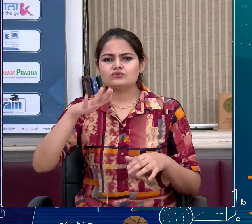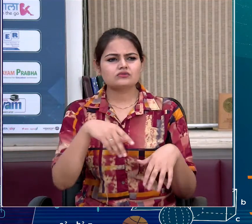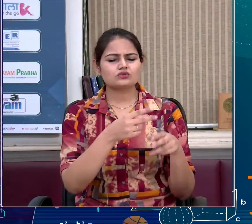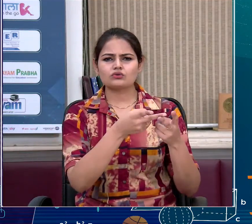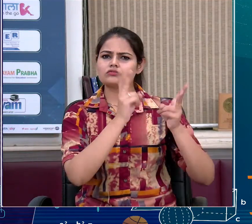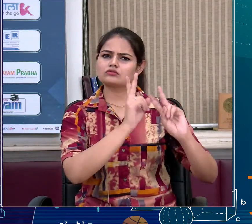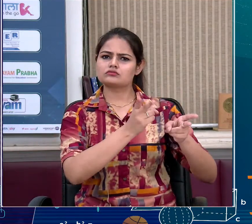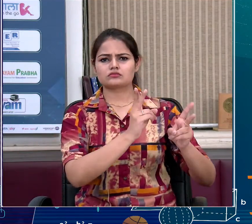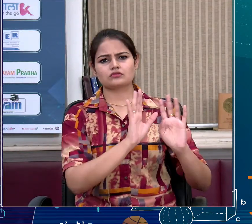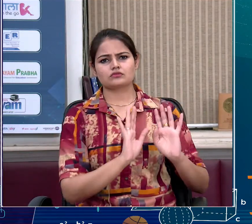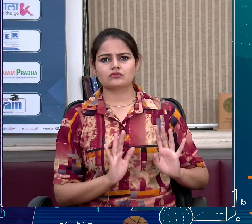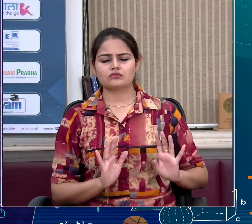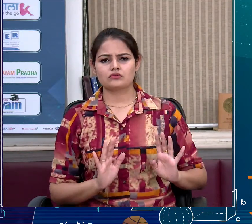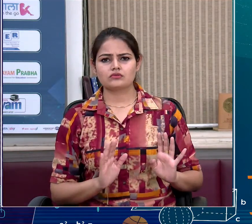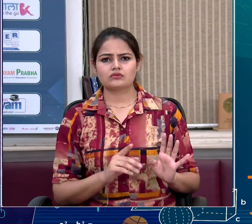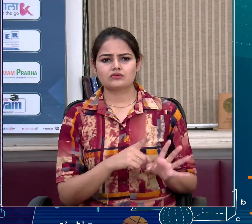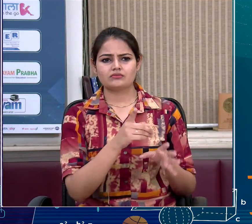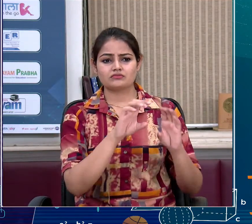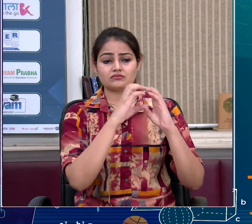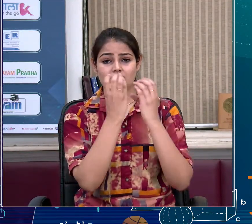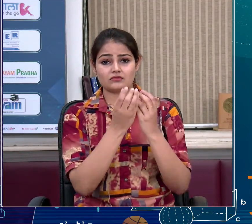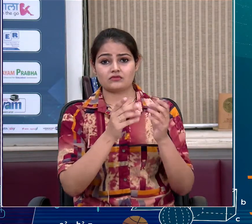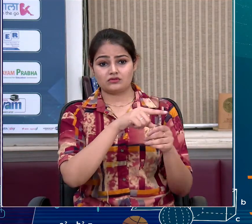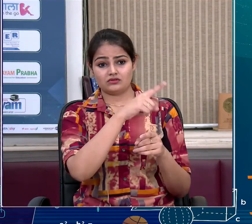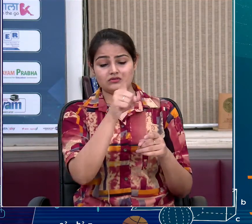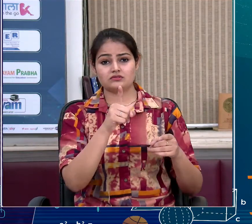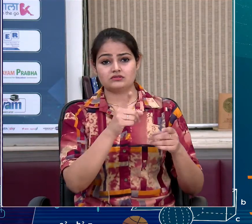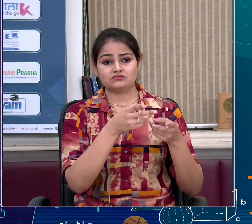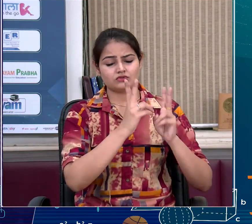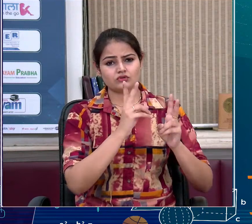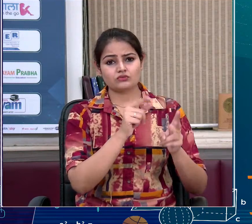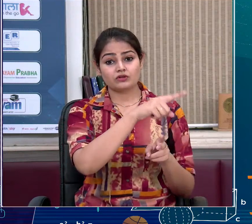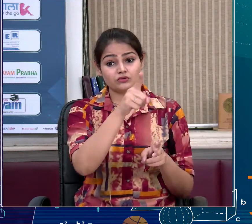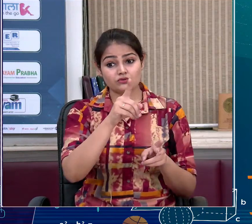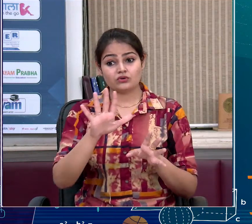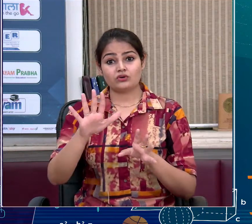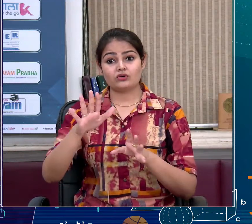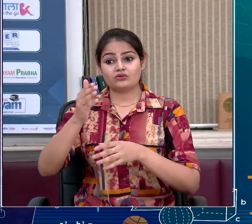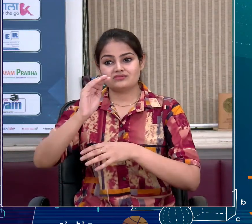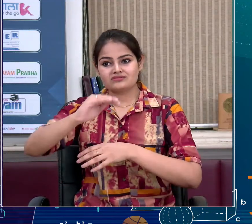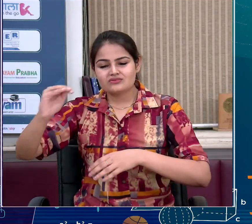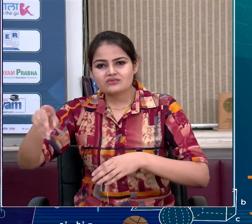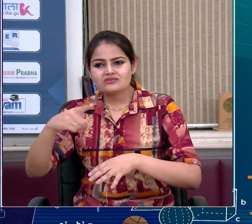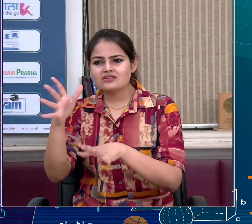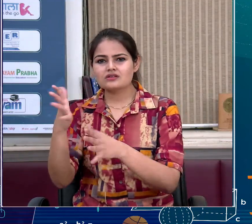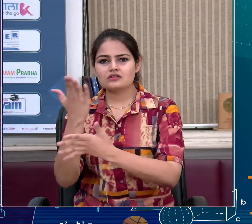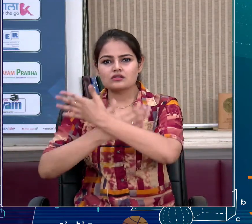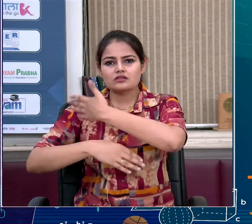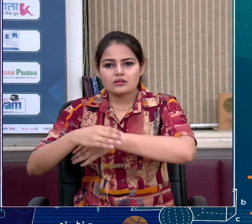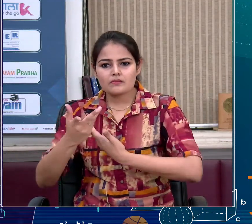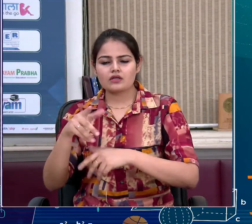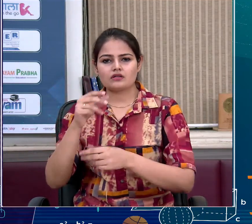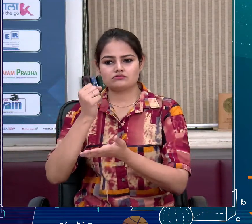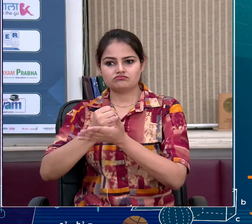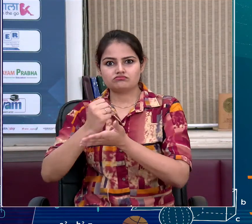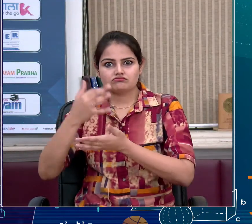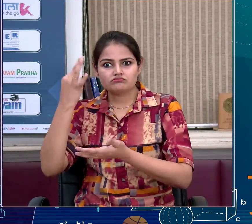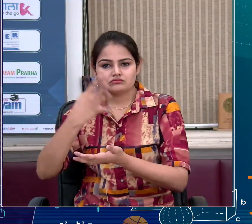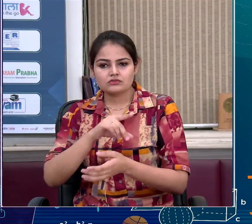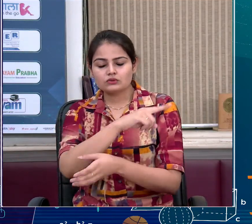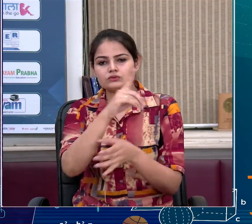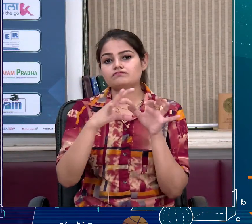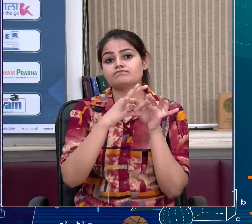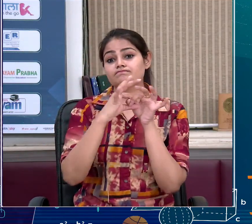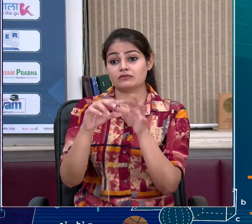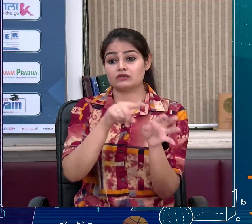plus the children who are in the class, they should be sensitive to the children who have needs. It makes them more compassionate as human beings.